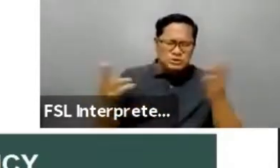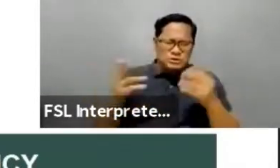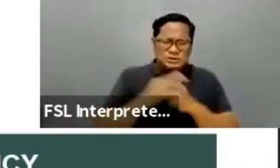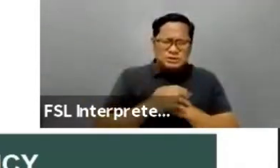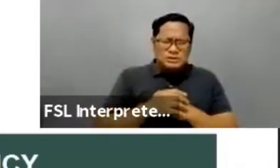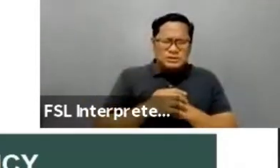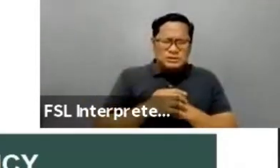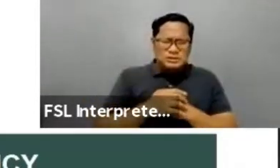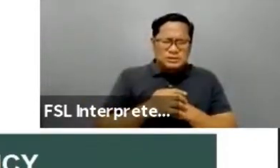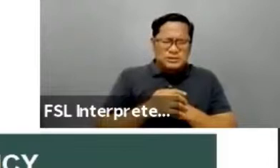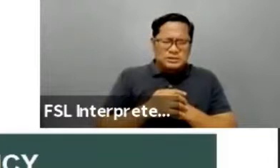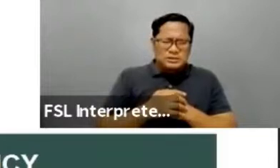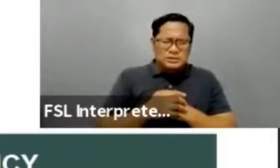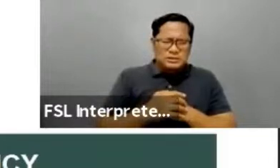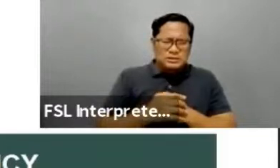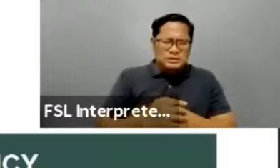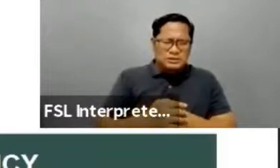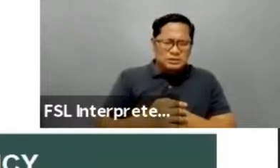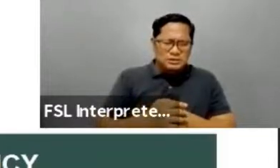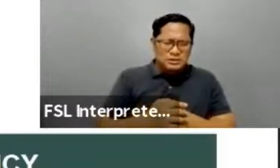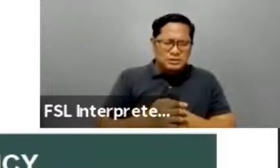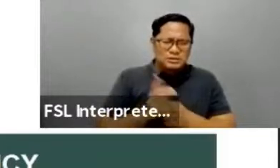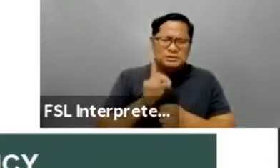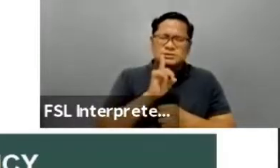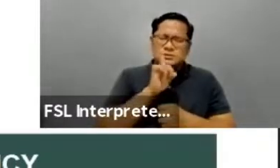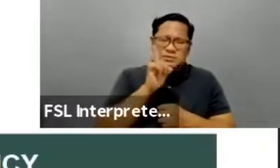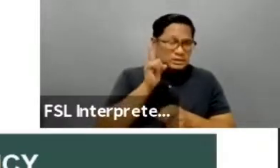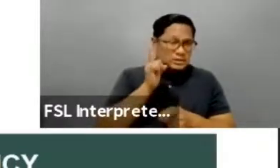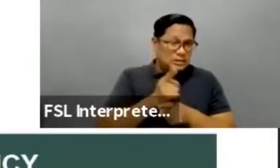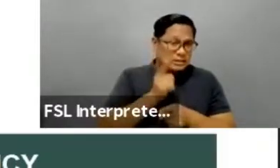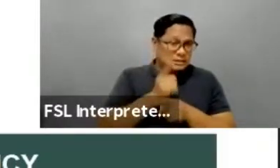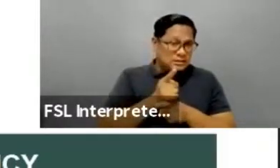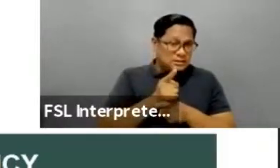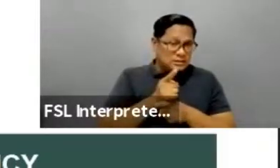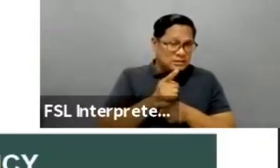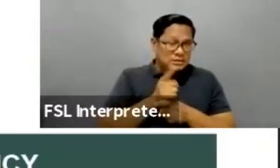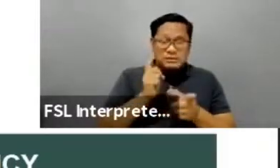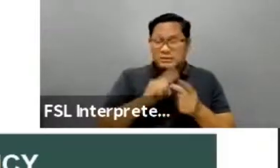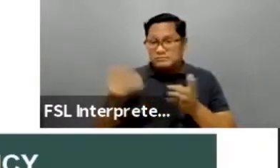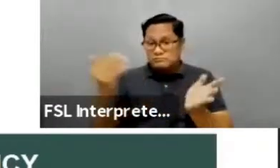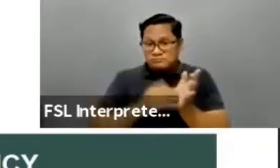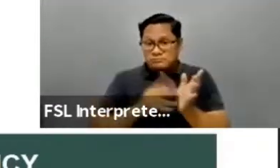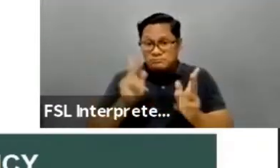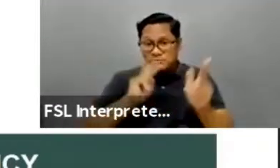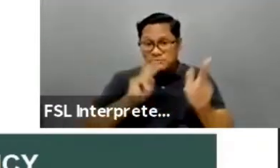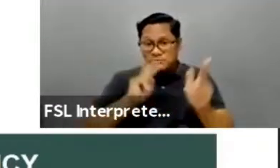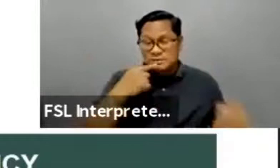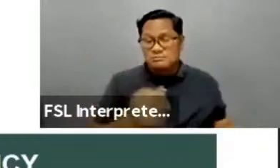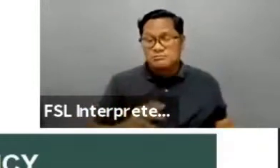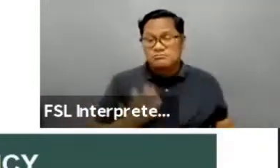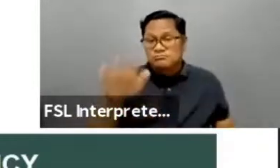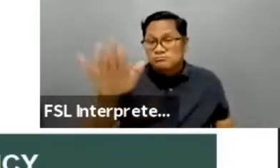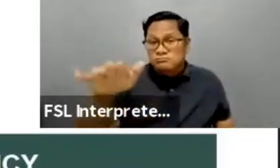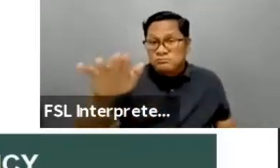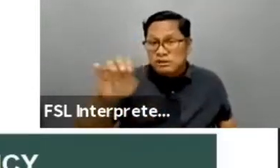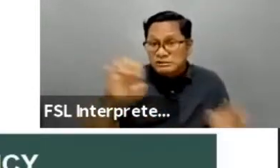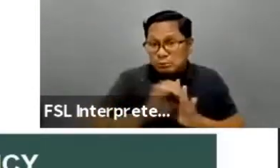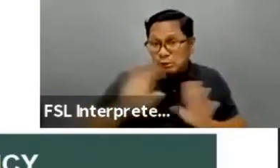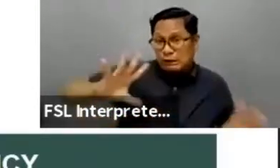more leverage. Diba? Pero then again, some people will say, paano yan kung makurakot yan?